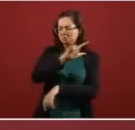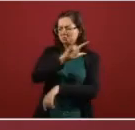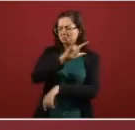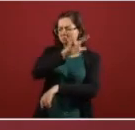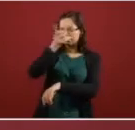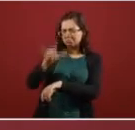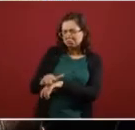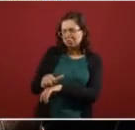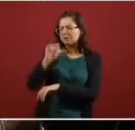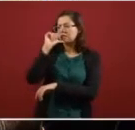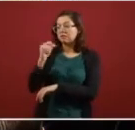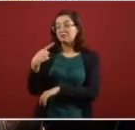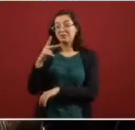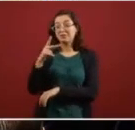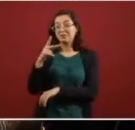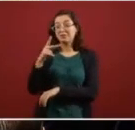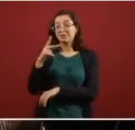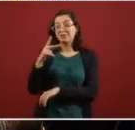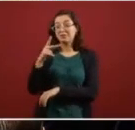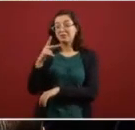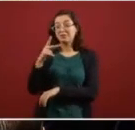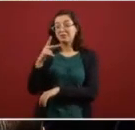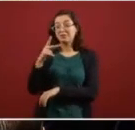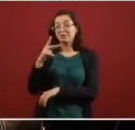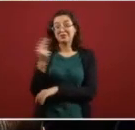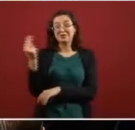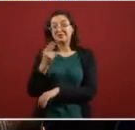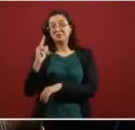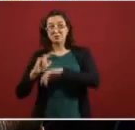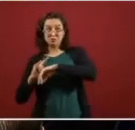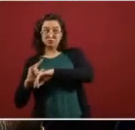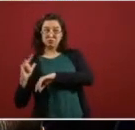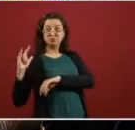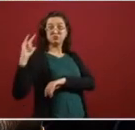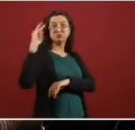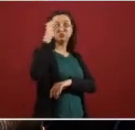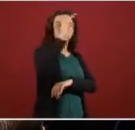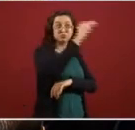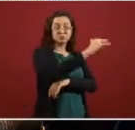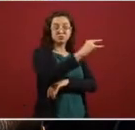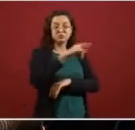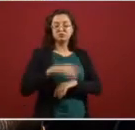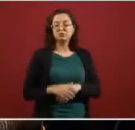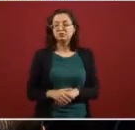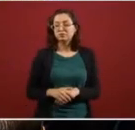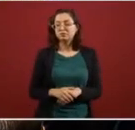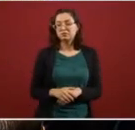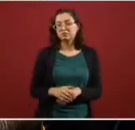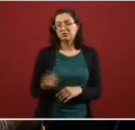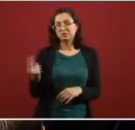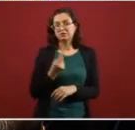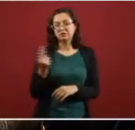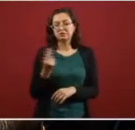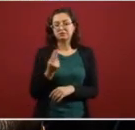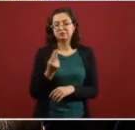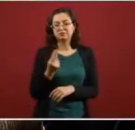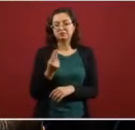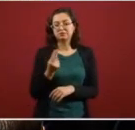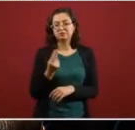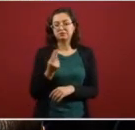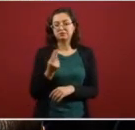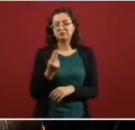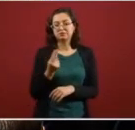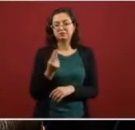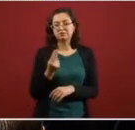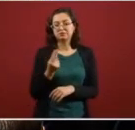air space? De regreso. In order to return. Entonces hicieron las consultas correspondientes y me habló el canciller y me dijo.